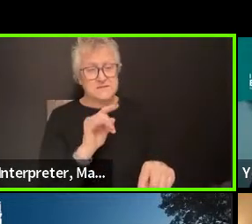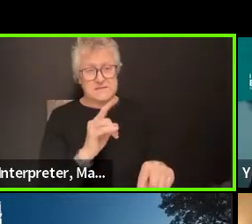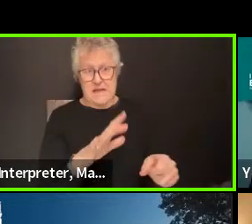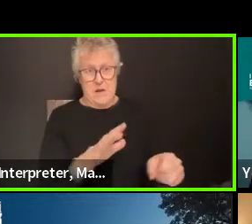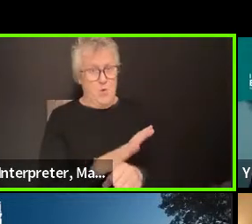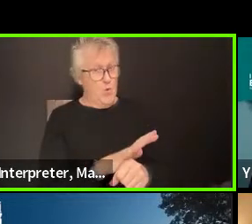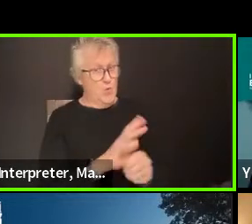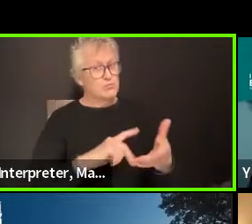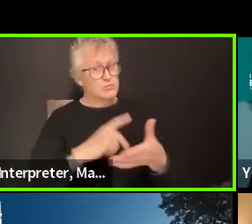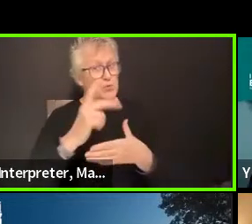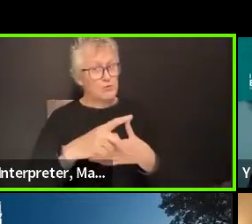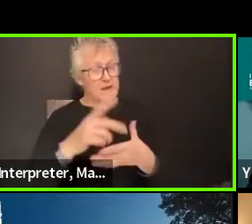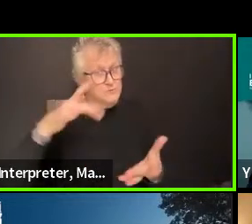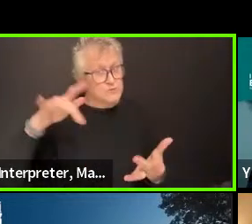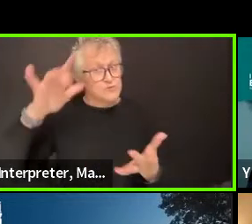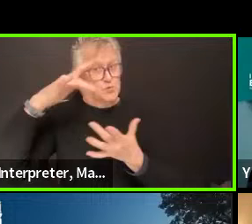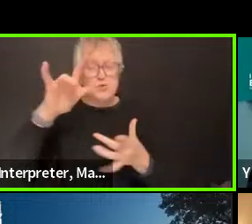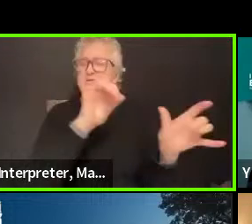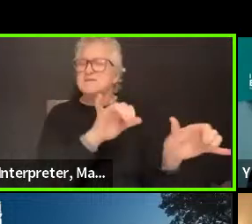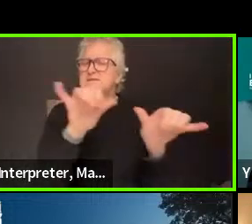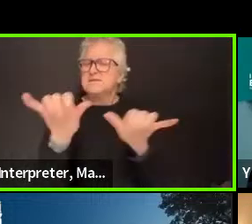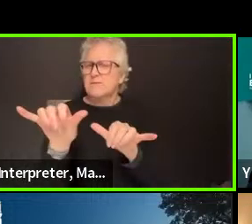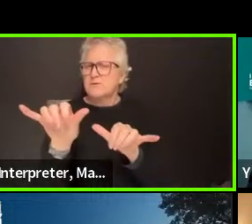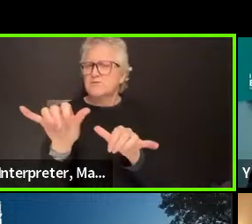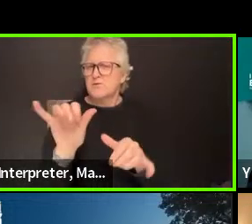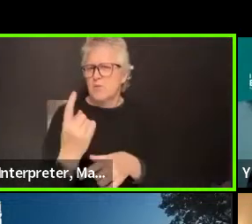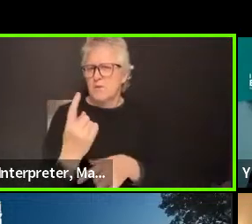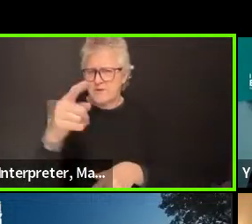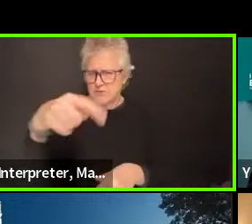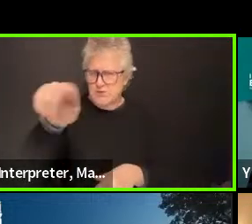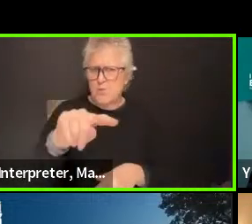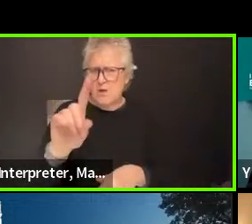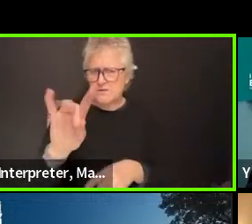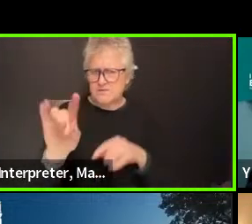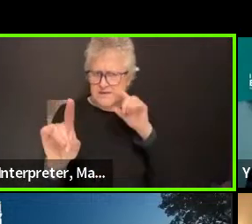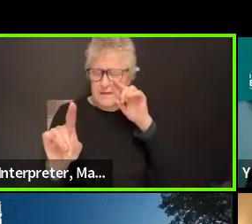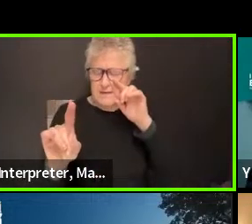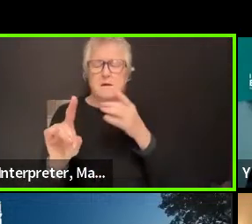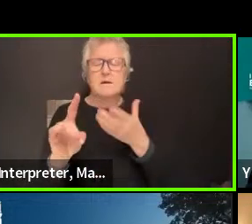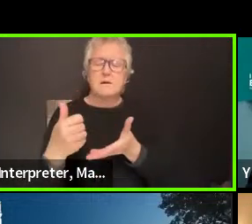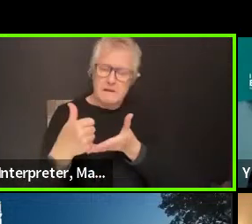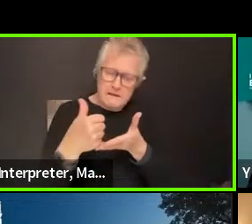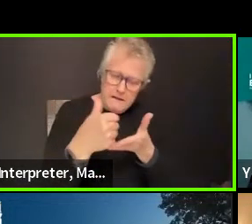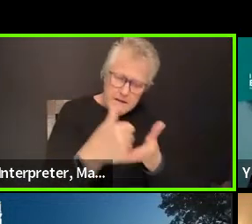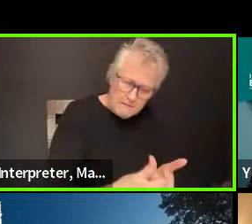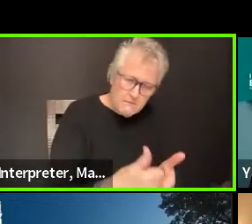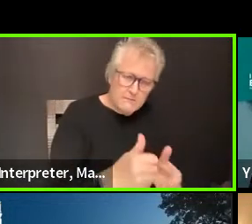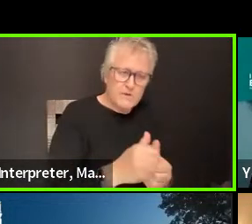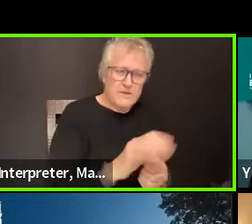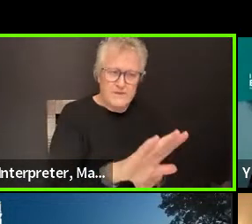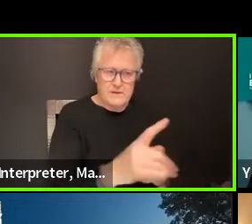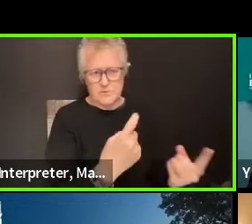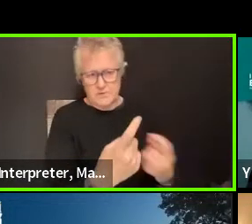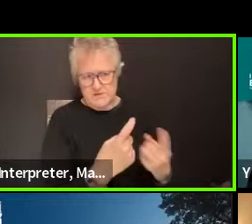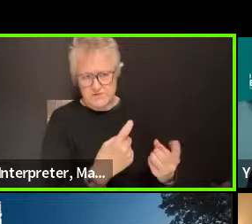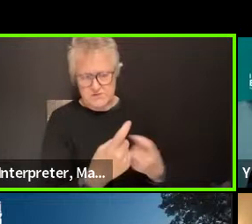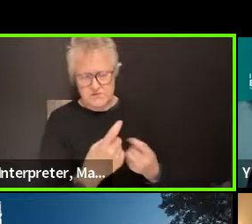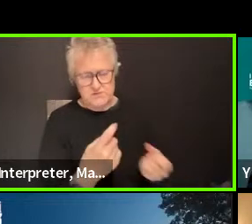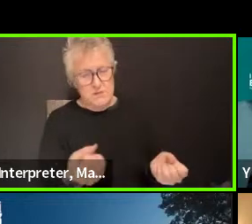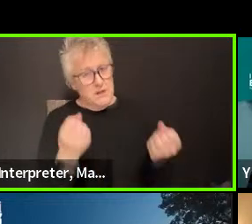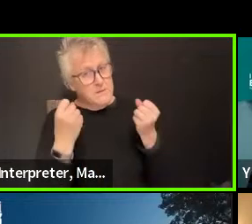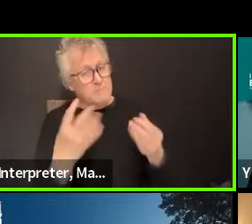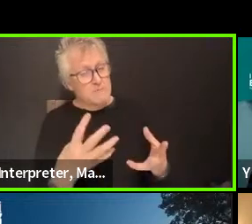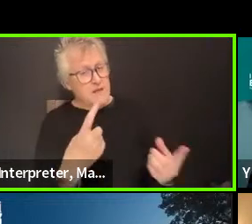did, and help them generate questions that they would have. A lot of them seemed to have questions focused